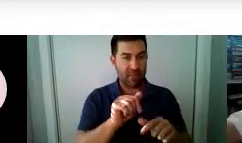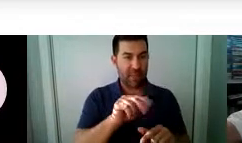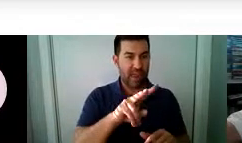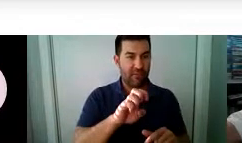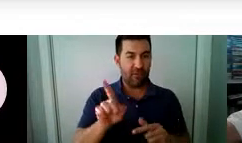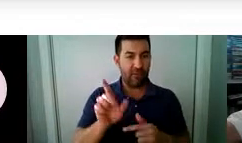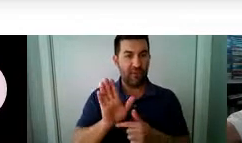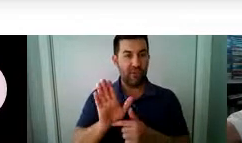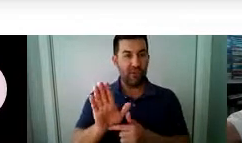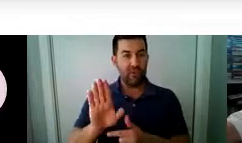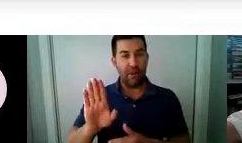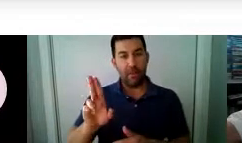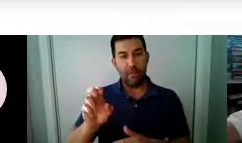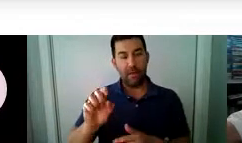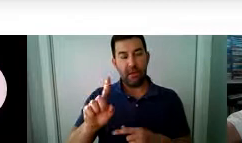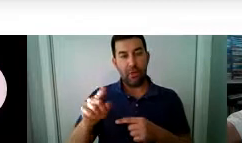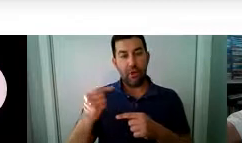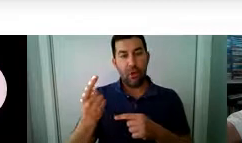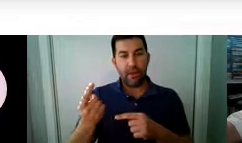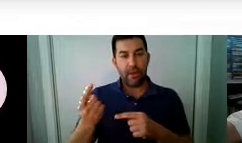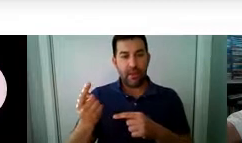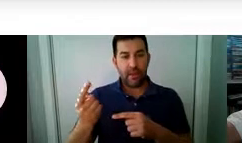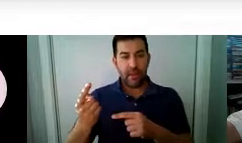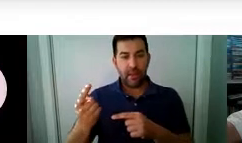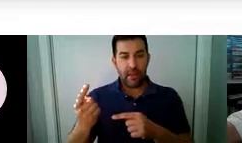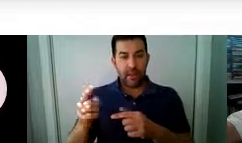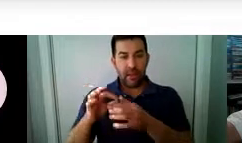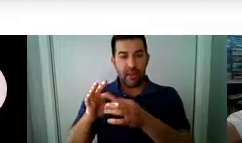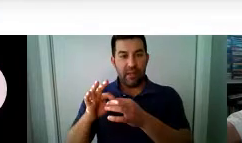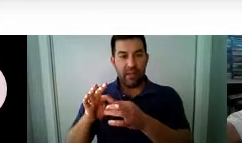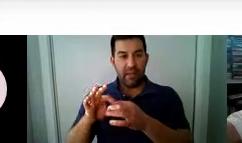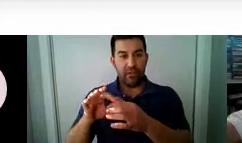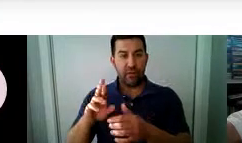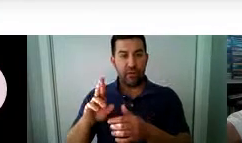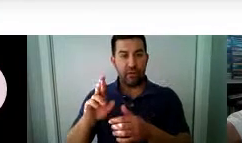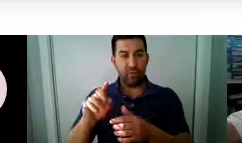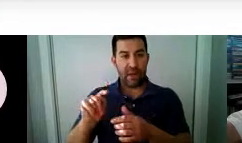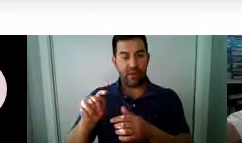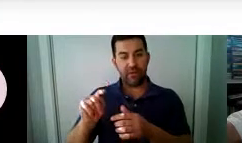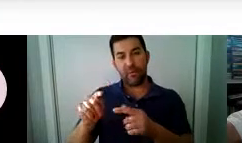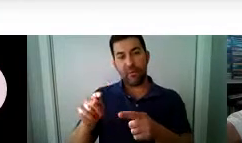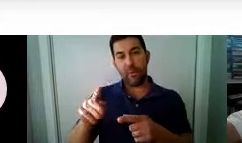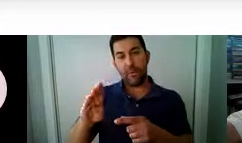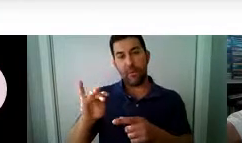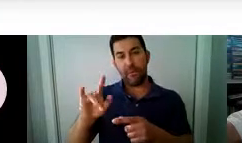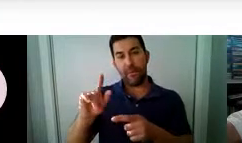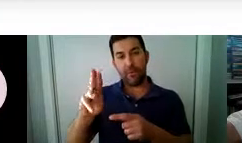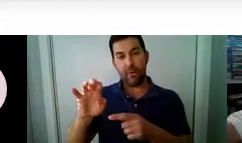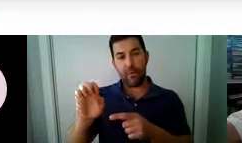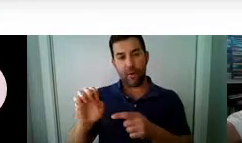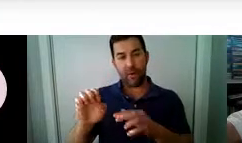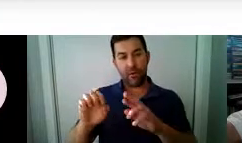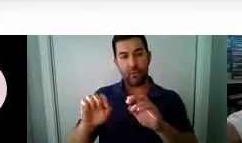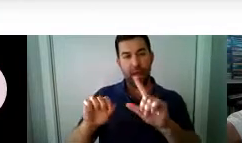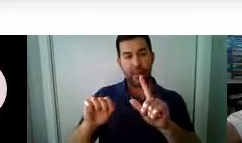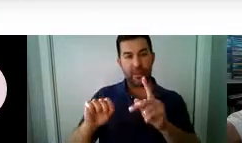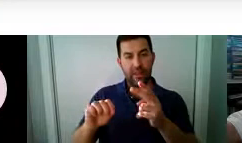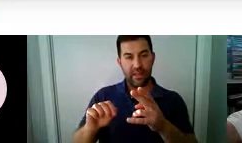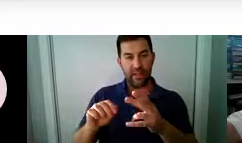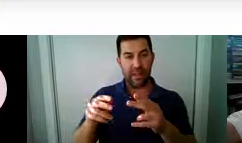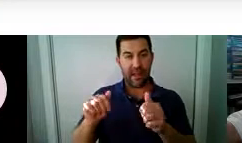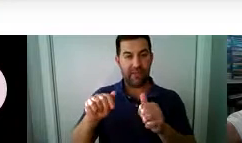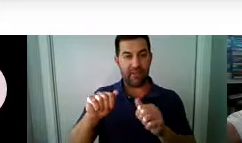a bus-only connector route that would connect Raleigh Avenue with Biltmore kind of through the site. This would be